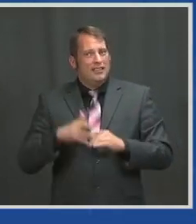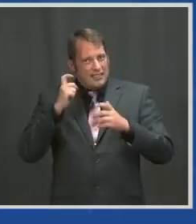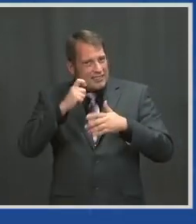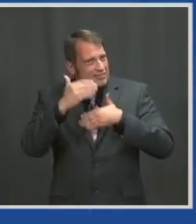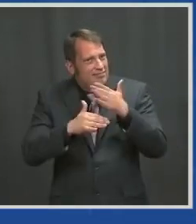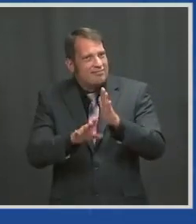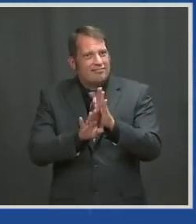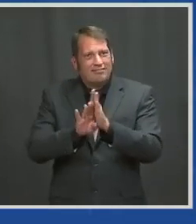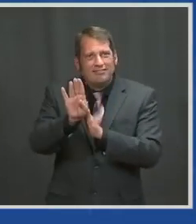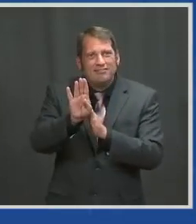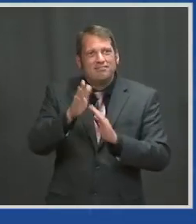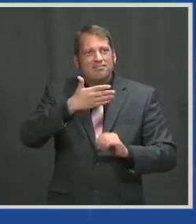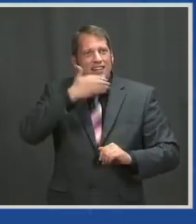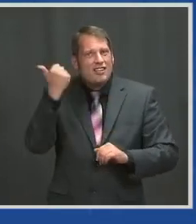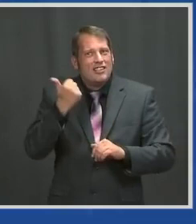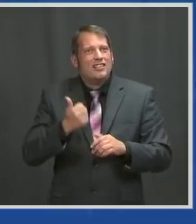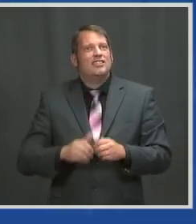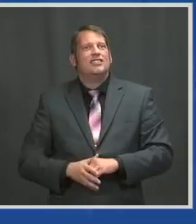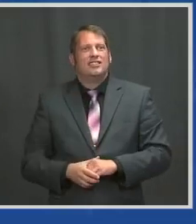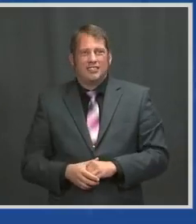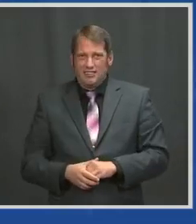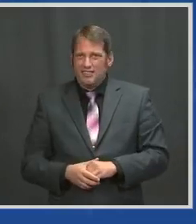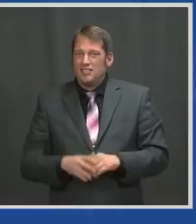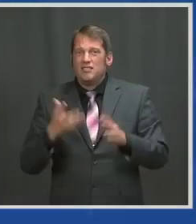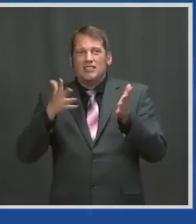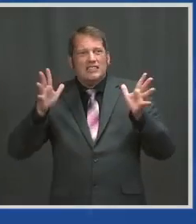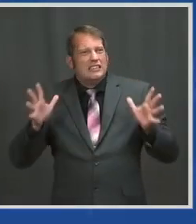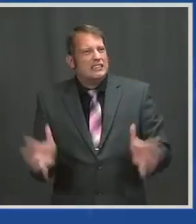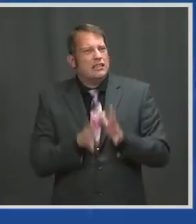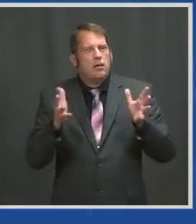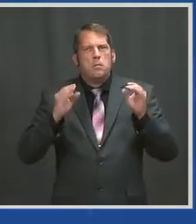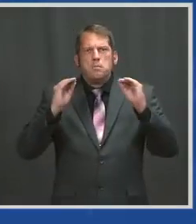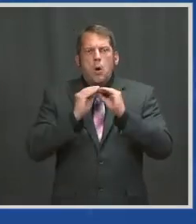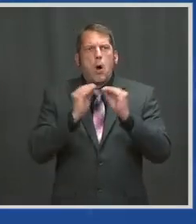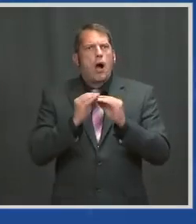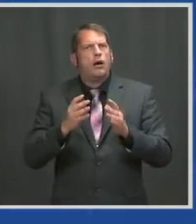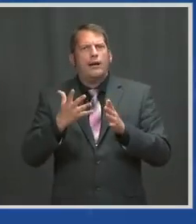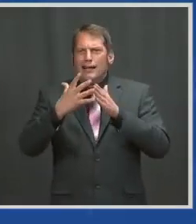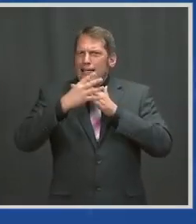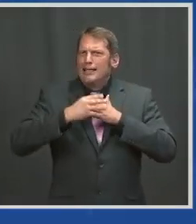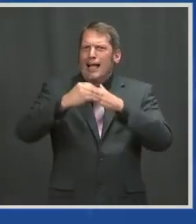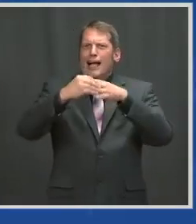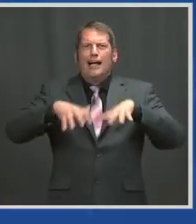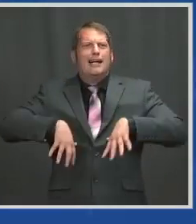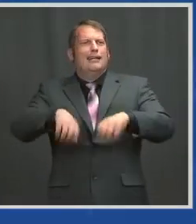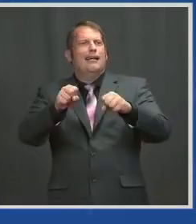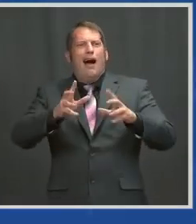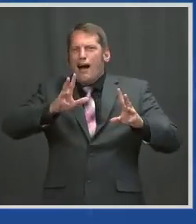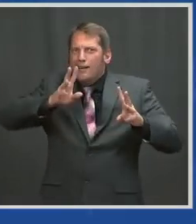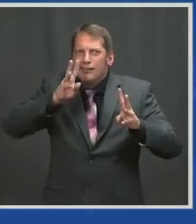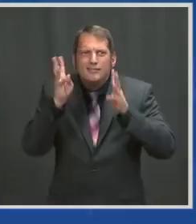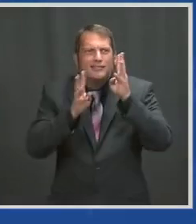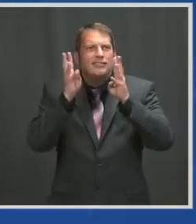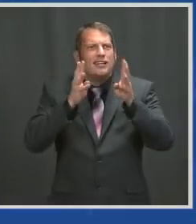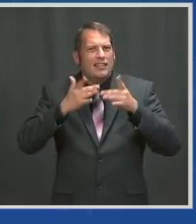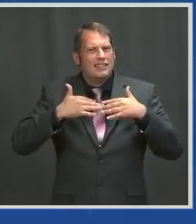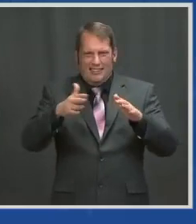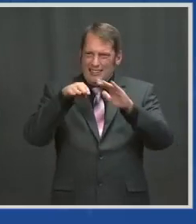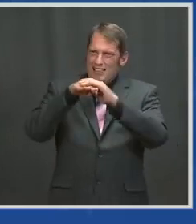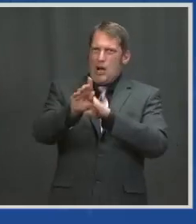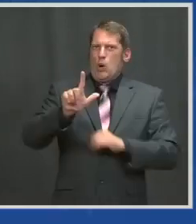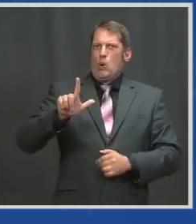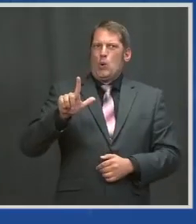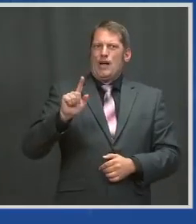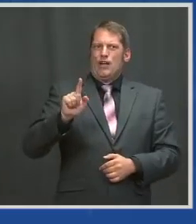most innovative nation in the world and win the future, the 21st century. We need to rebuild the nation's roads and highways